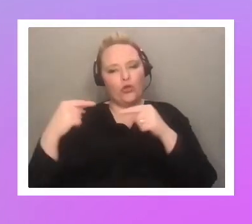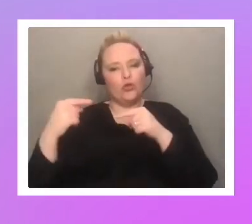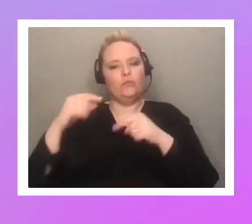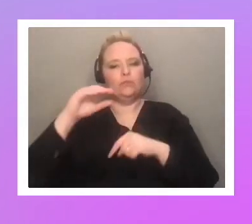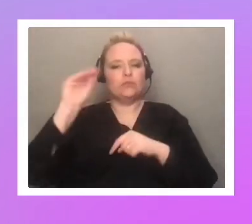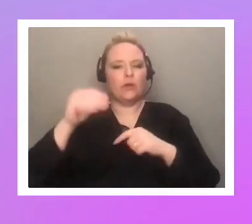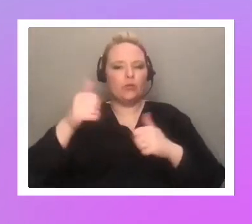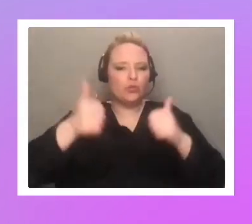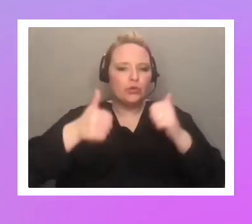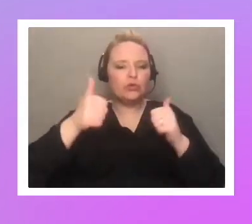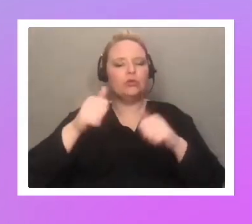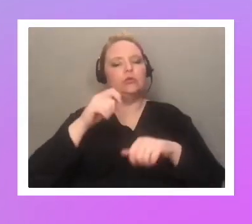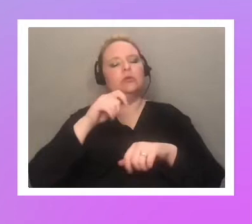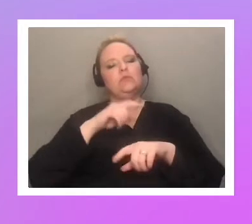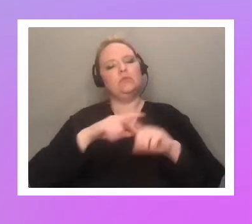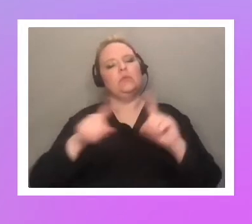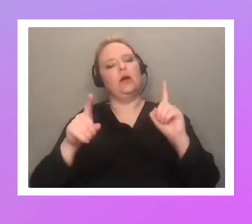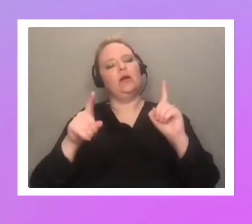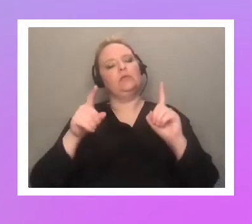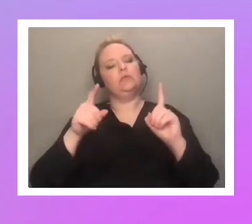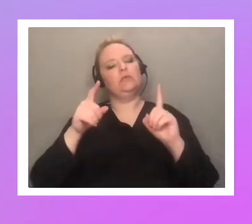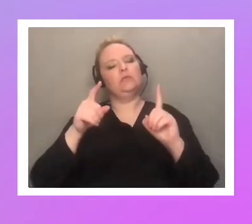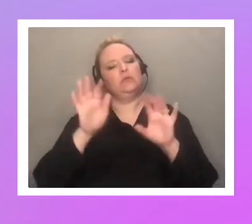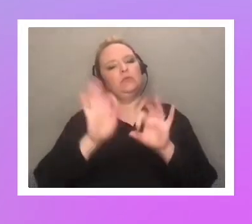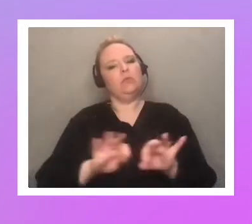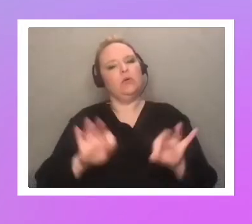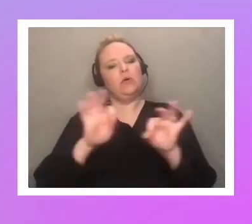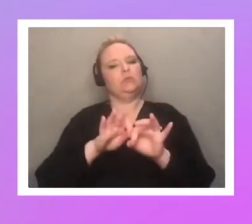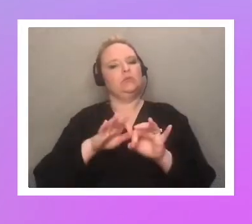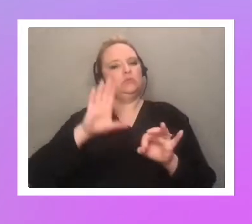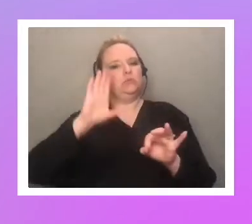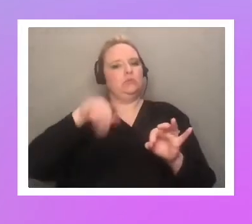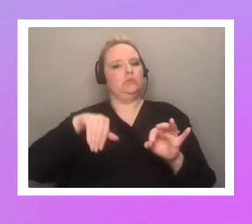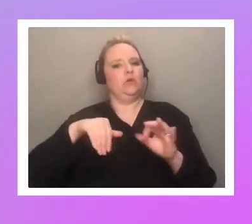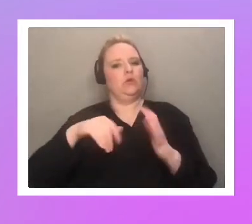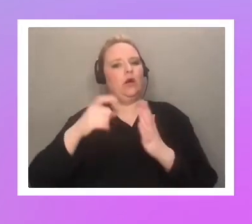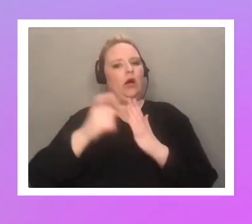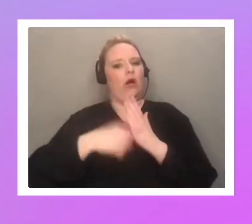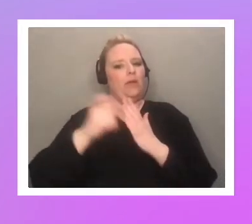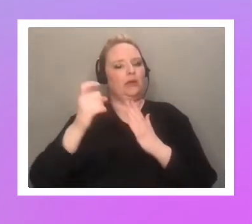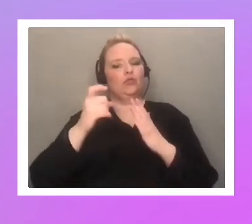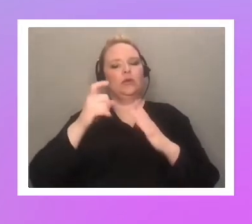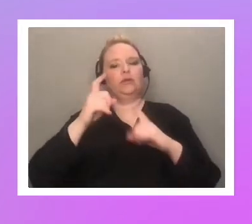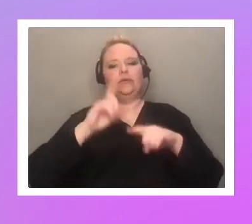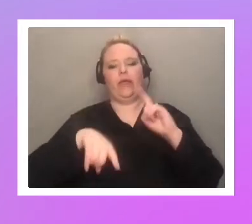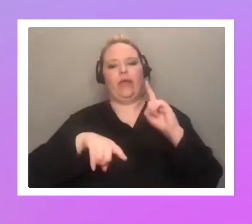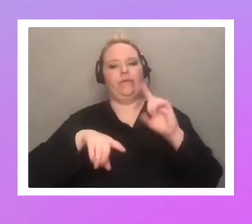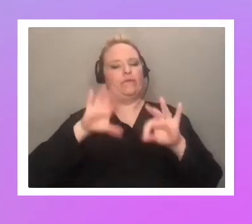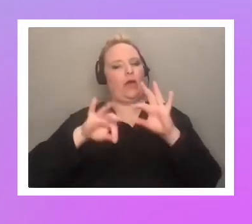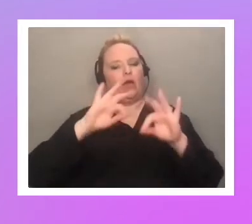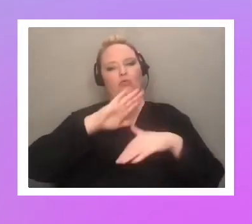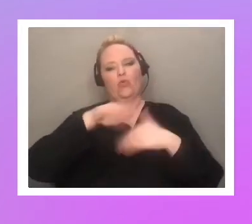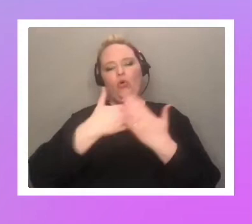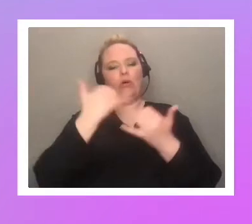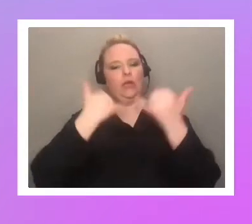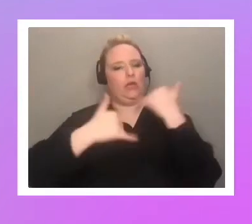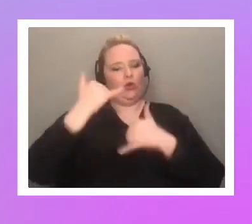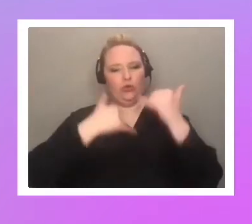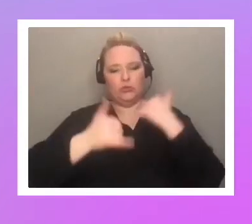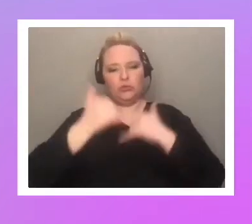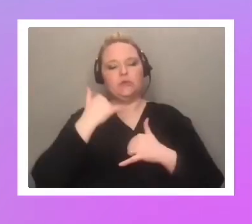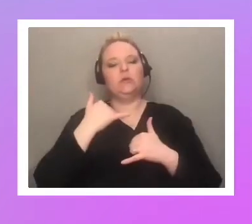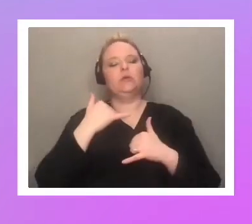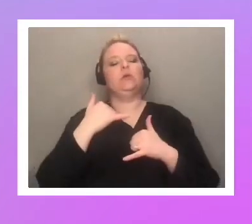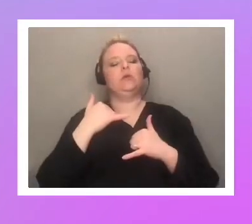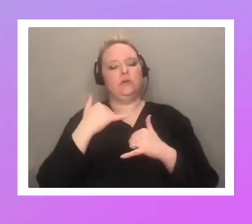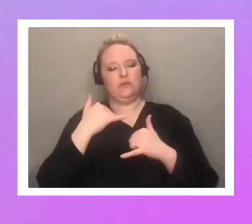to, really to drive home is that automation can't find everything. It's everything.